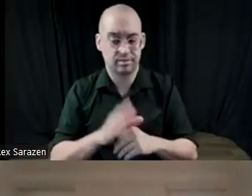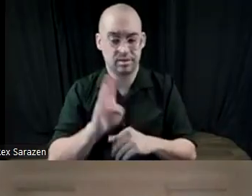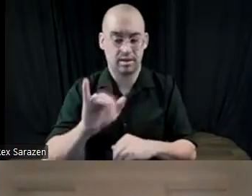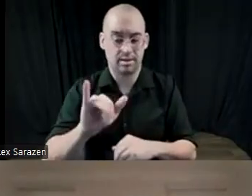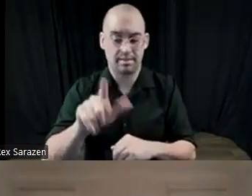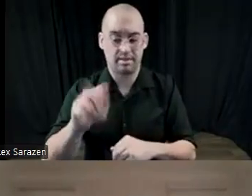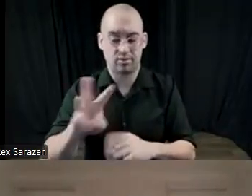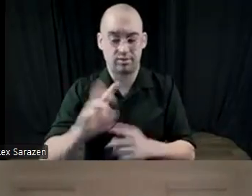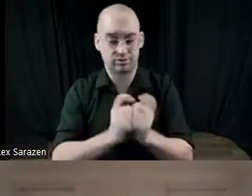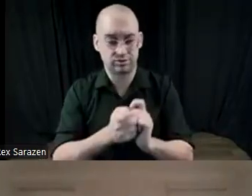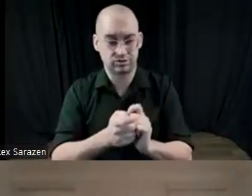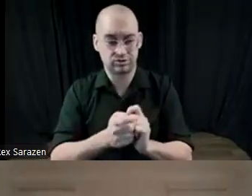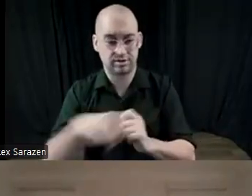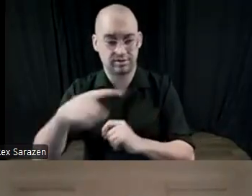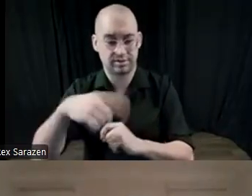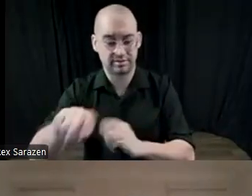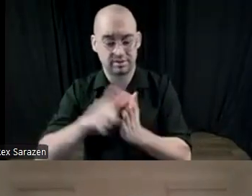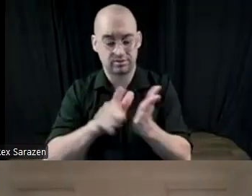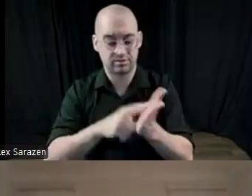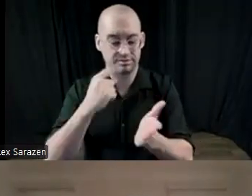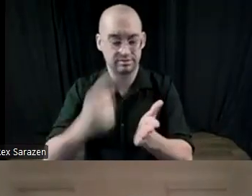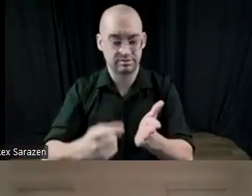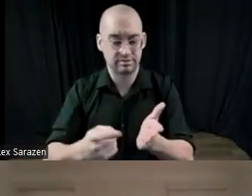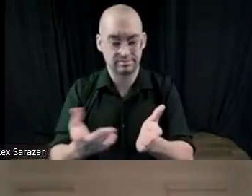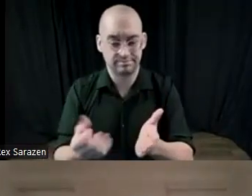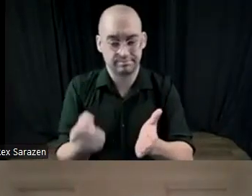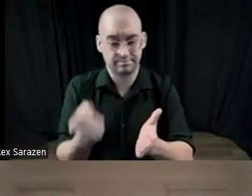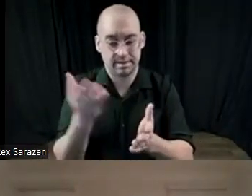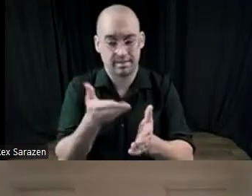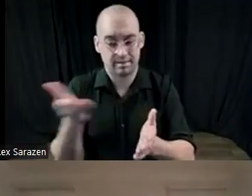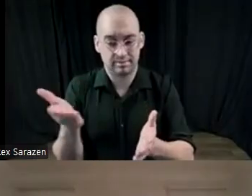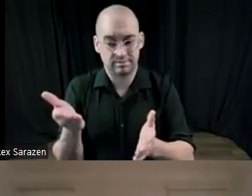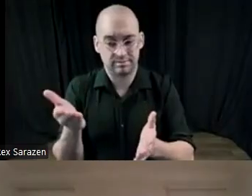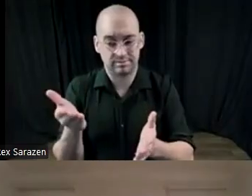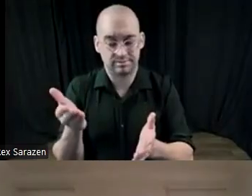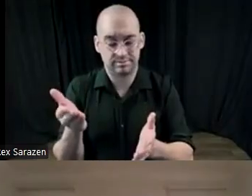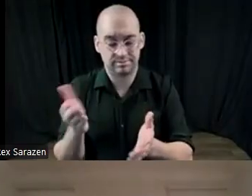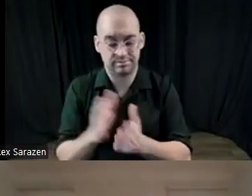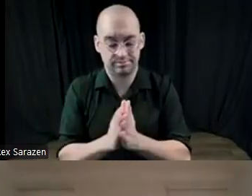those bylaws do several things that